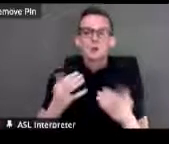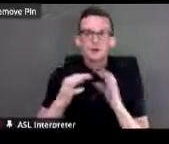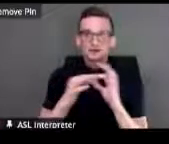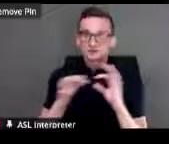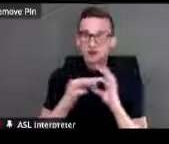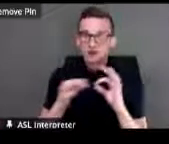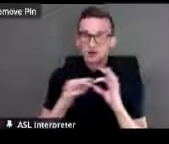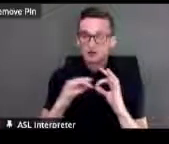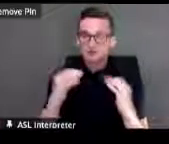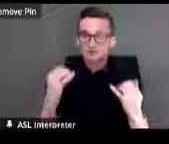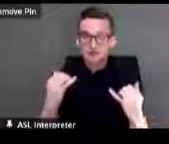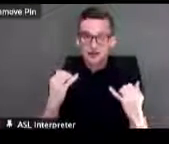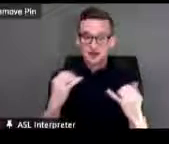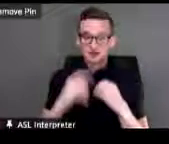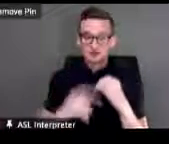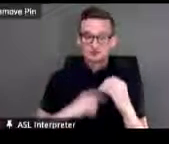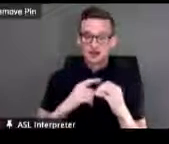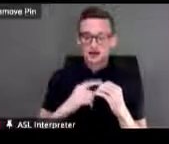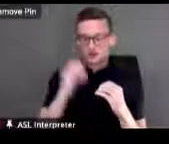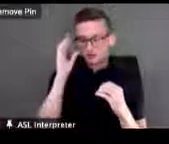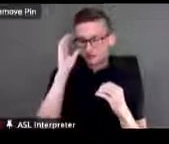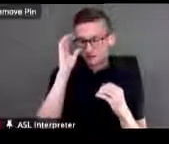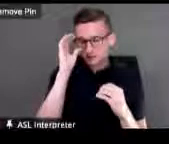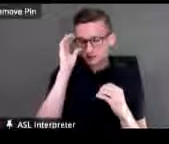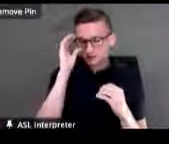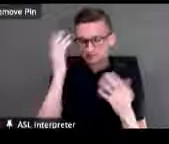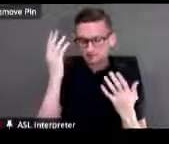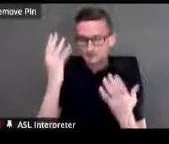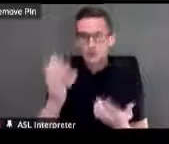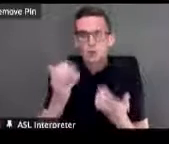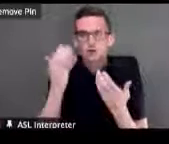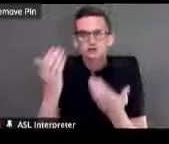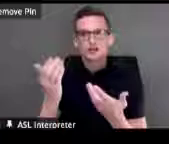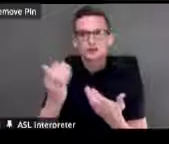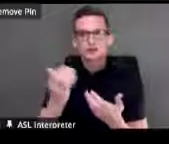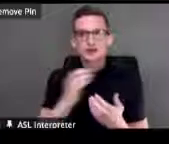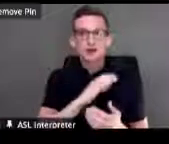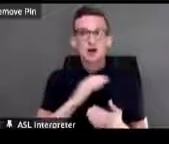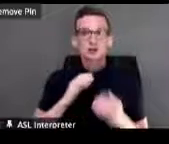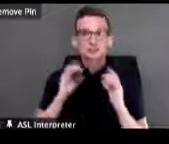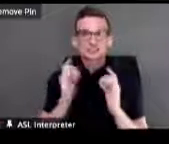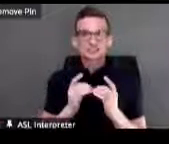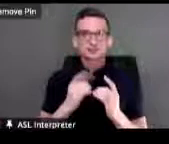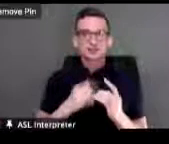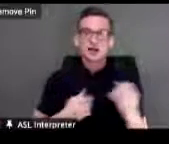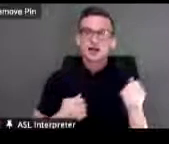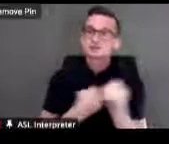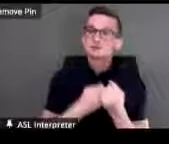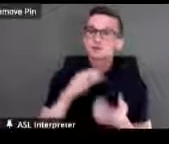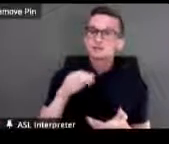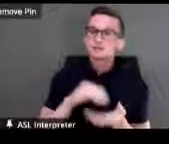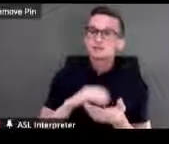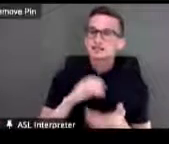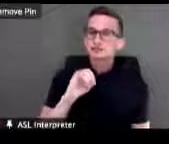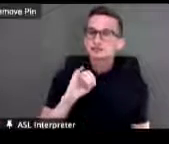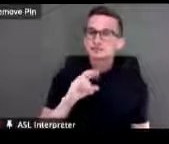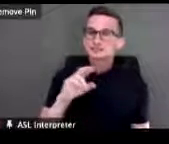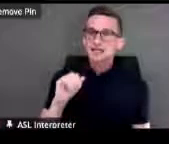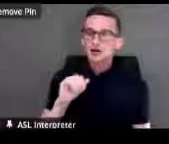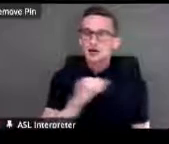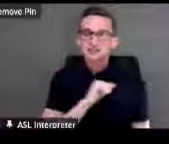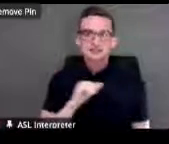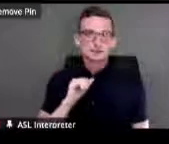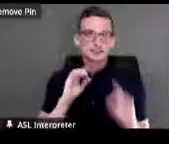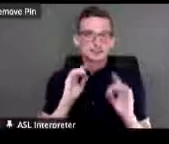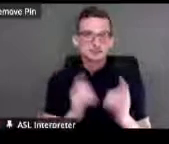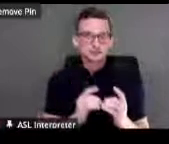about recommending a congressional district. I support the Central Sierra Assembly District people have talked about. I'd